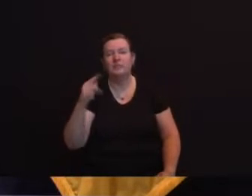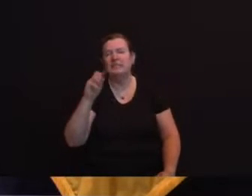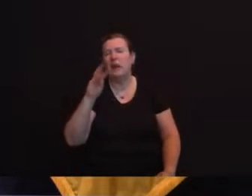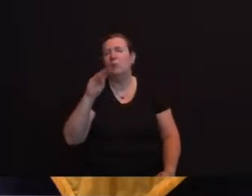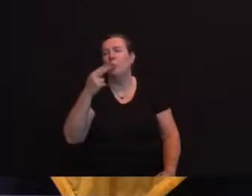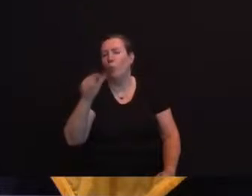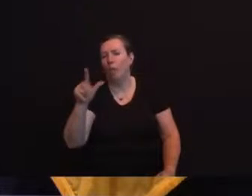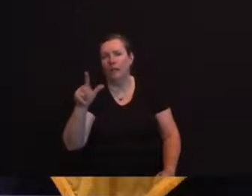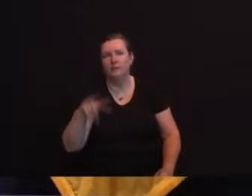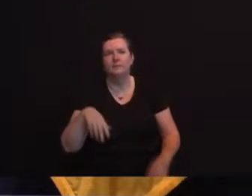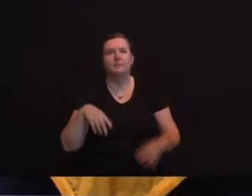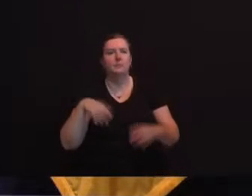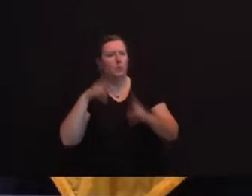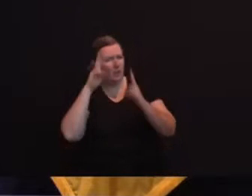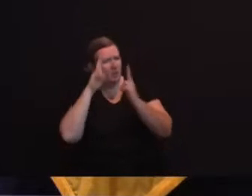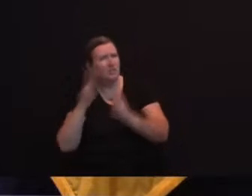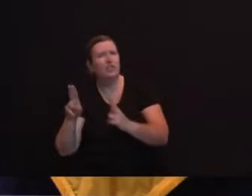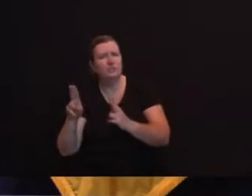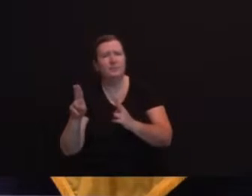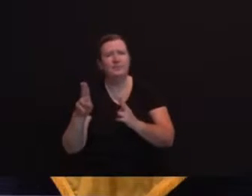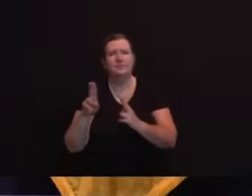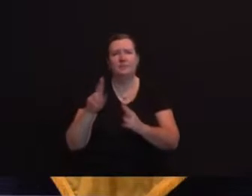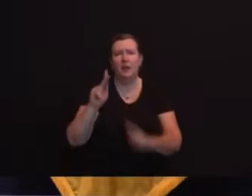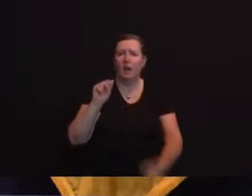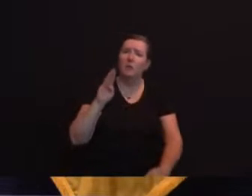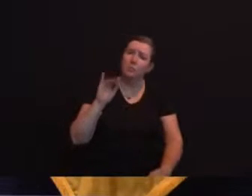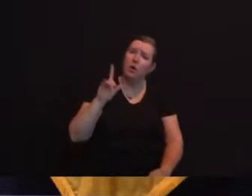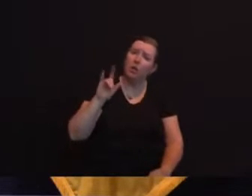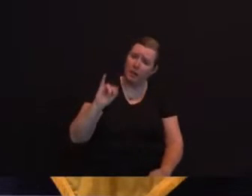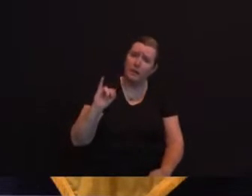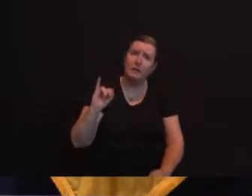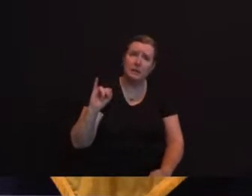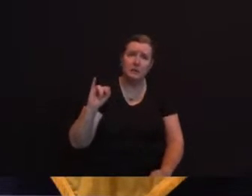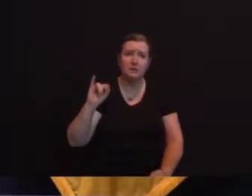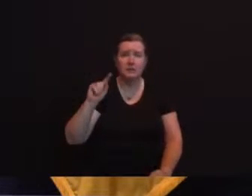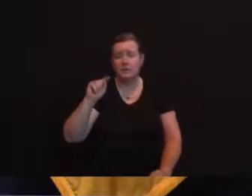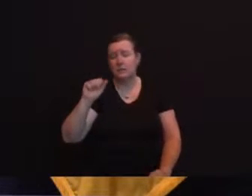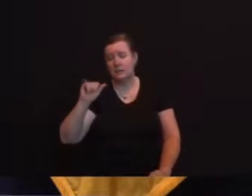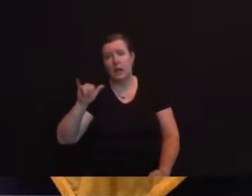Pat. We'll start over here. Before we do, as I mentioned on